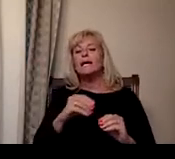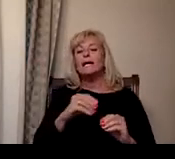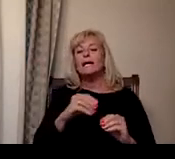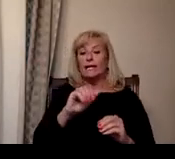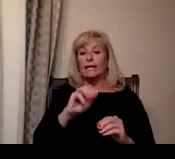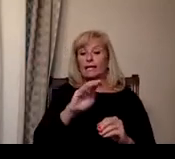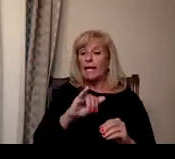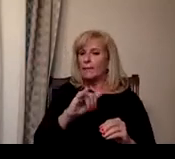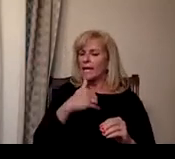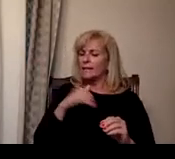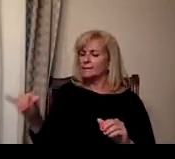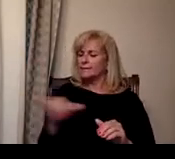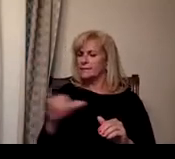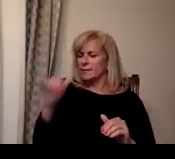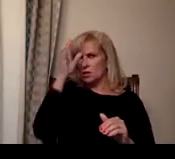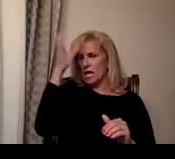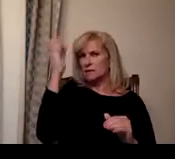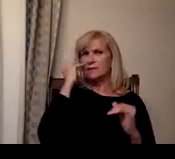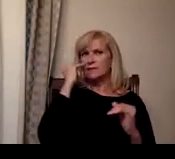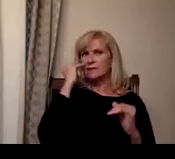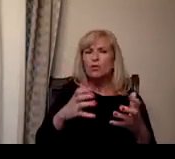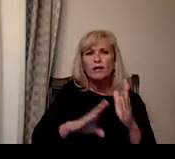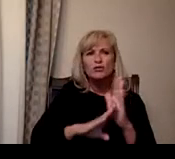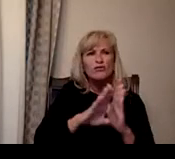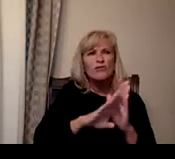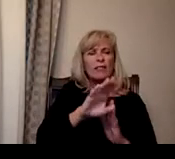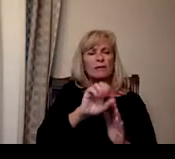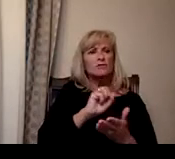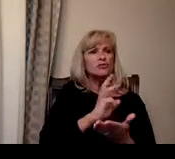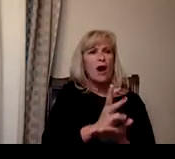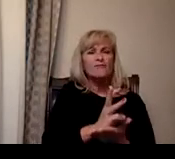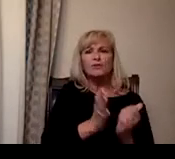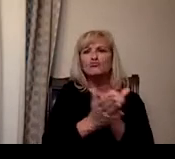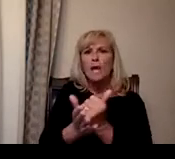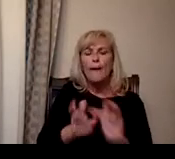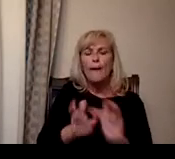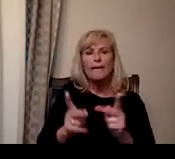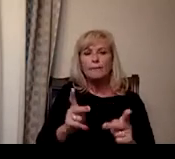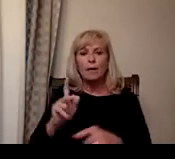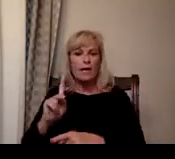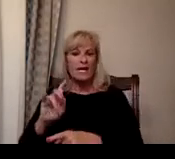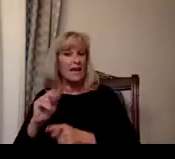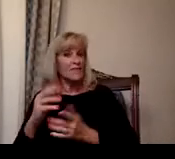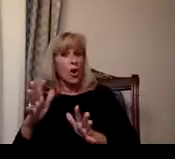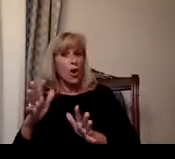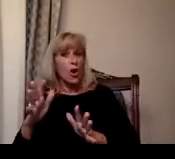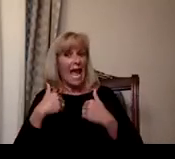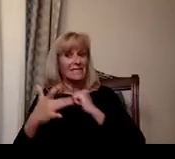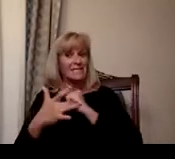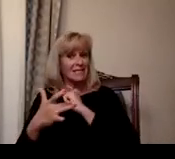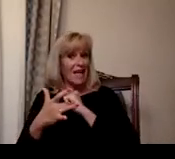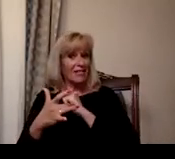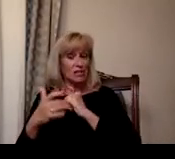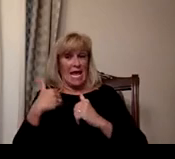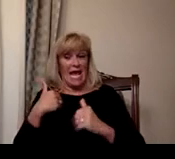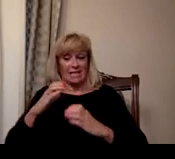as well. She was looking to develop a software, and Kevin had the technology, had been having customers for